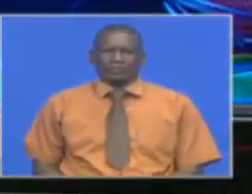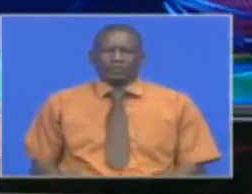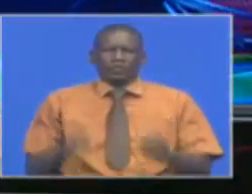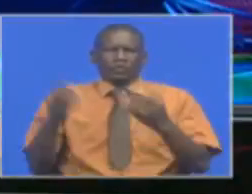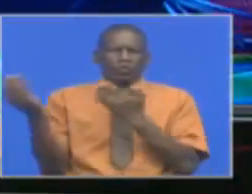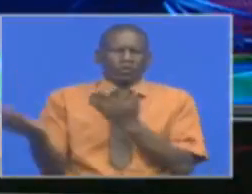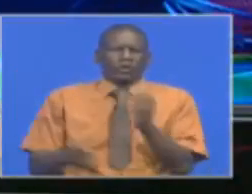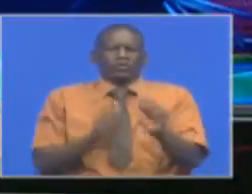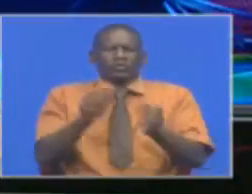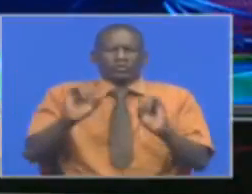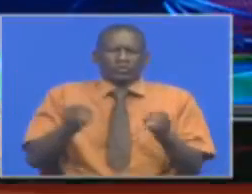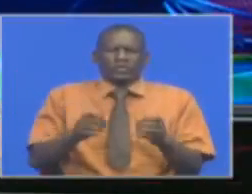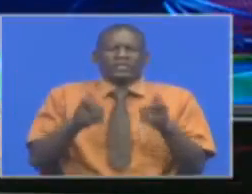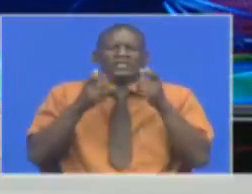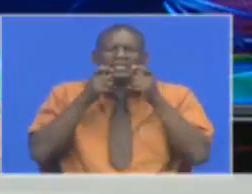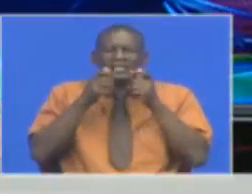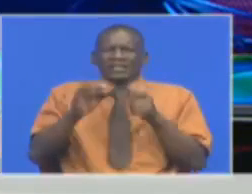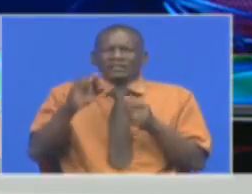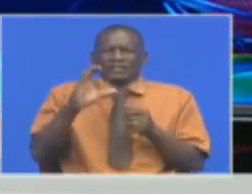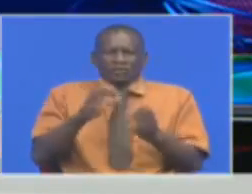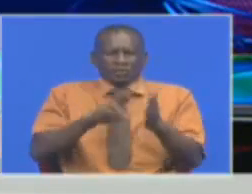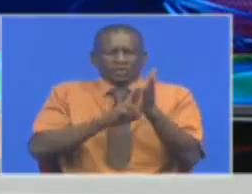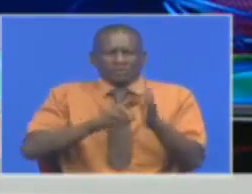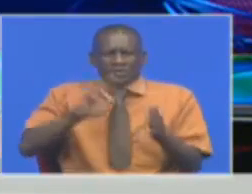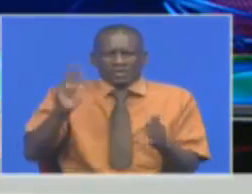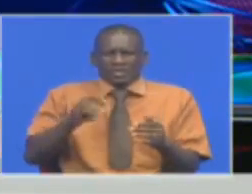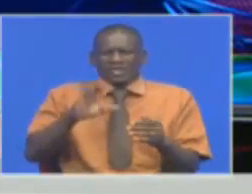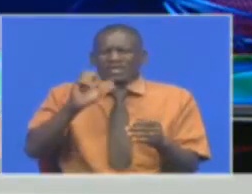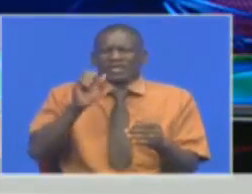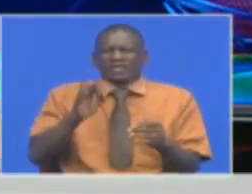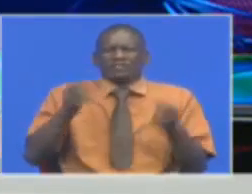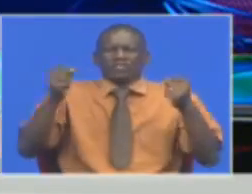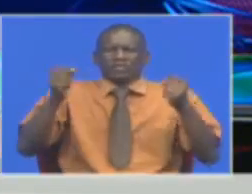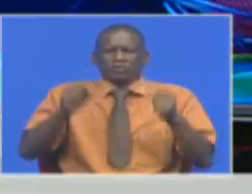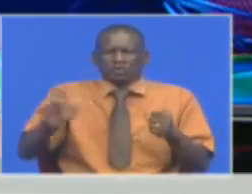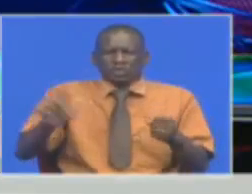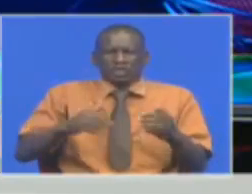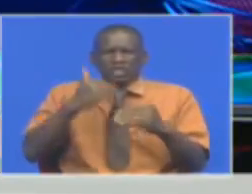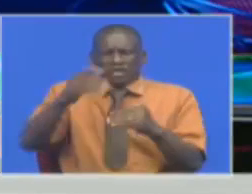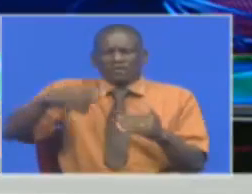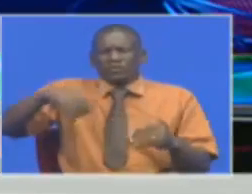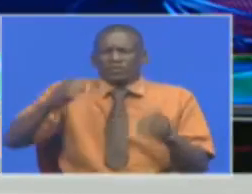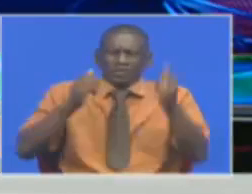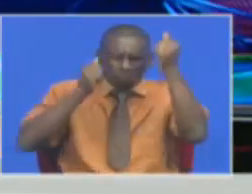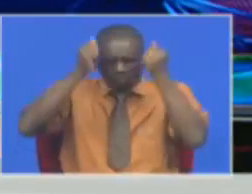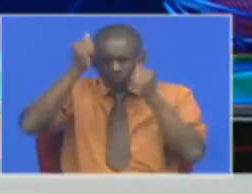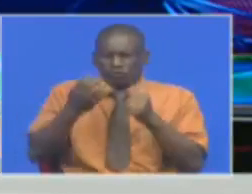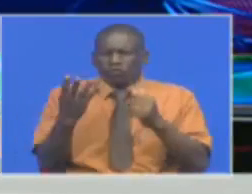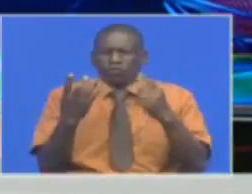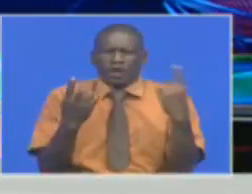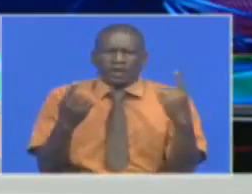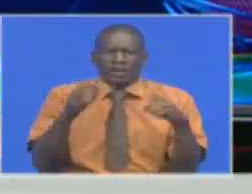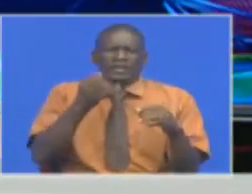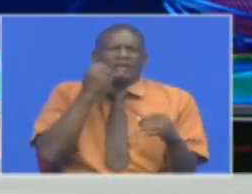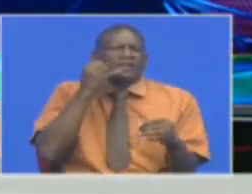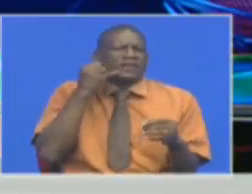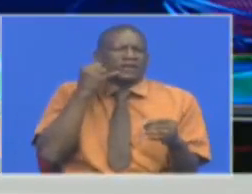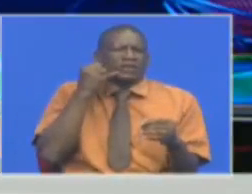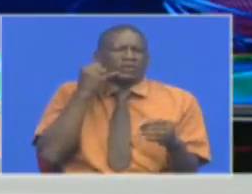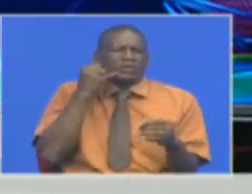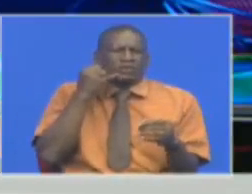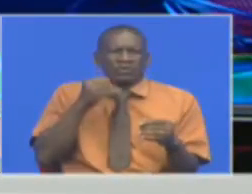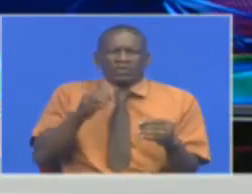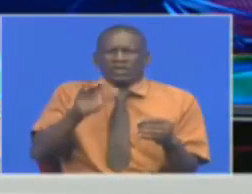Welcome to the sports. Tusker FC will represent Kenya in the CAF Champions League after thrashing Ulinzi Stars 4-1 at the Nakuru ASK grounds